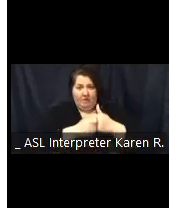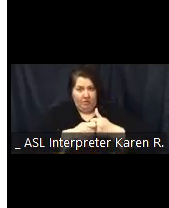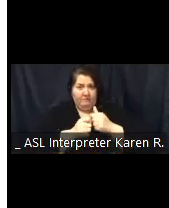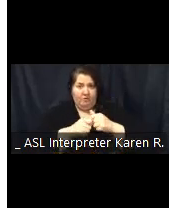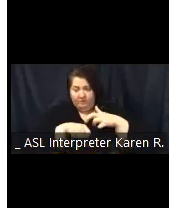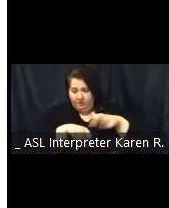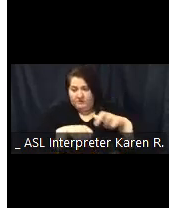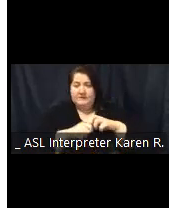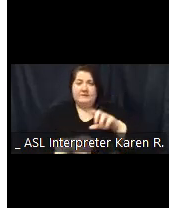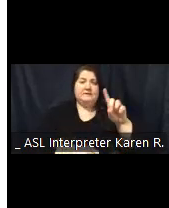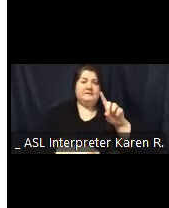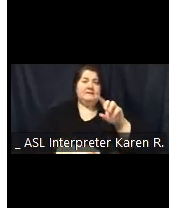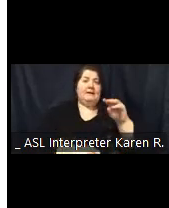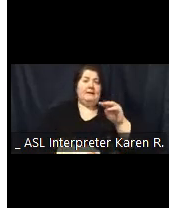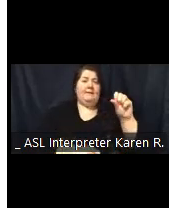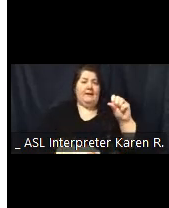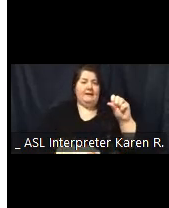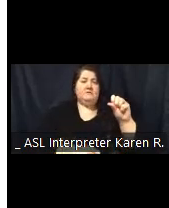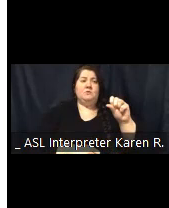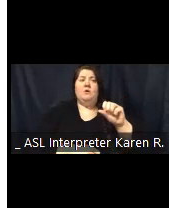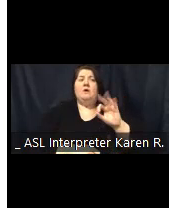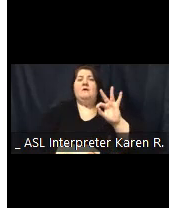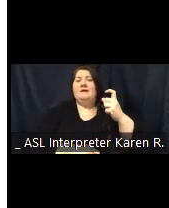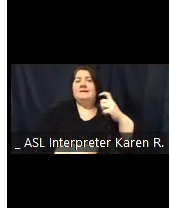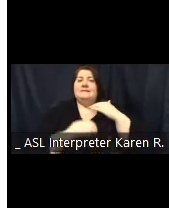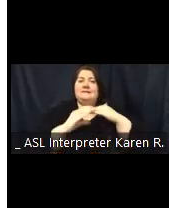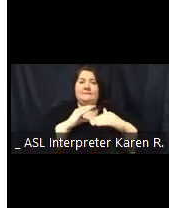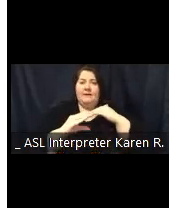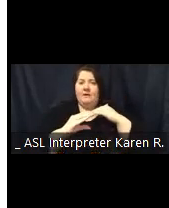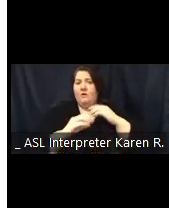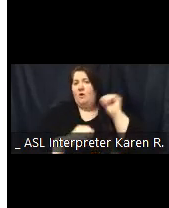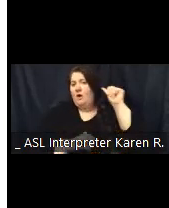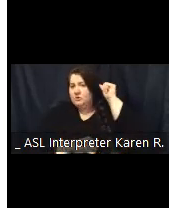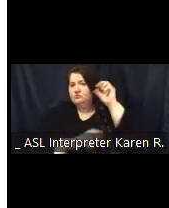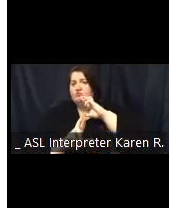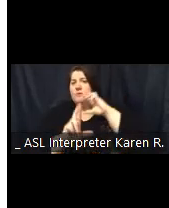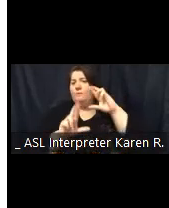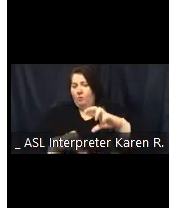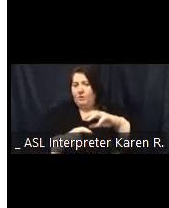the DMS or faxing and emailing referrals and audiology reports.